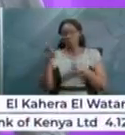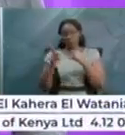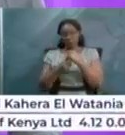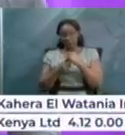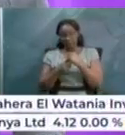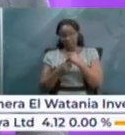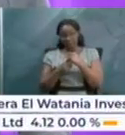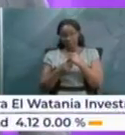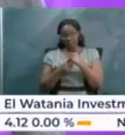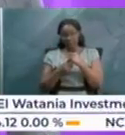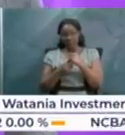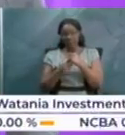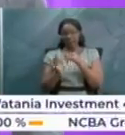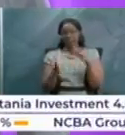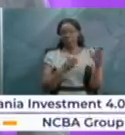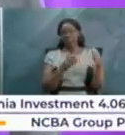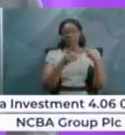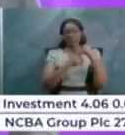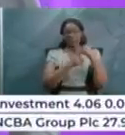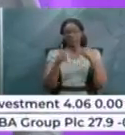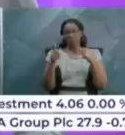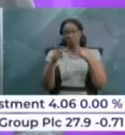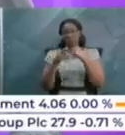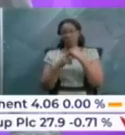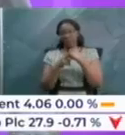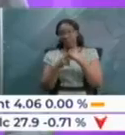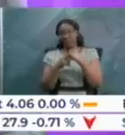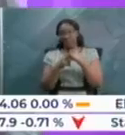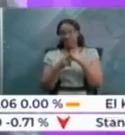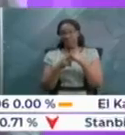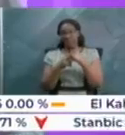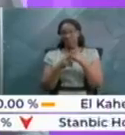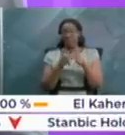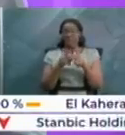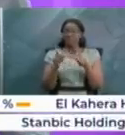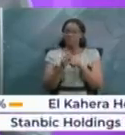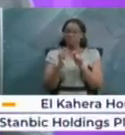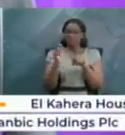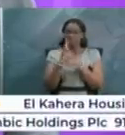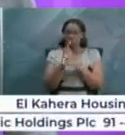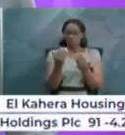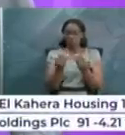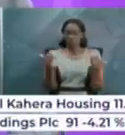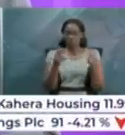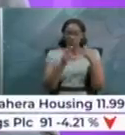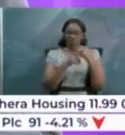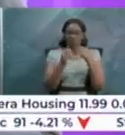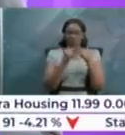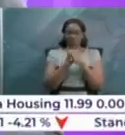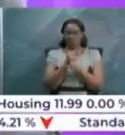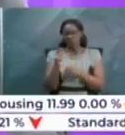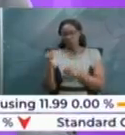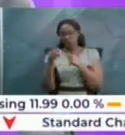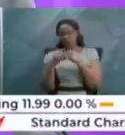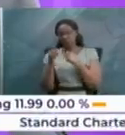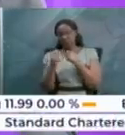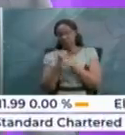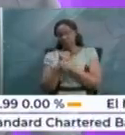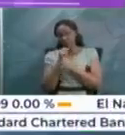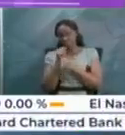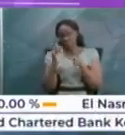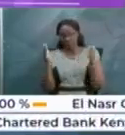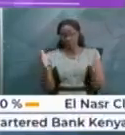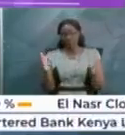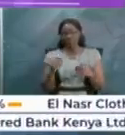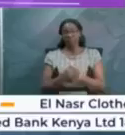rather 5 to 6, and 6 to 7. But it can also be used for kids who are 7 years to 8 years of age. Great.